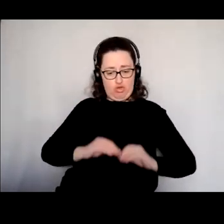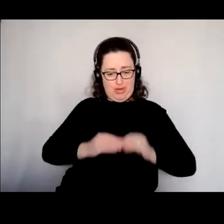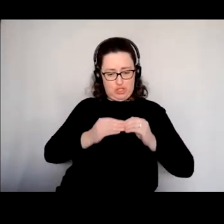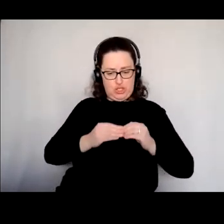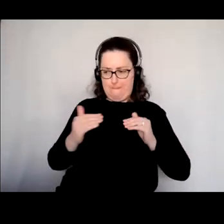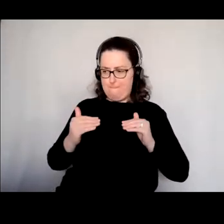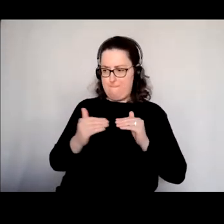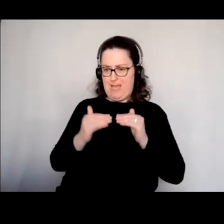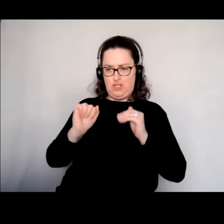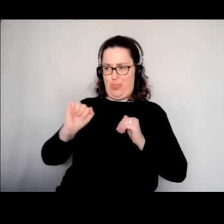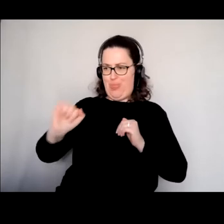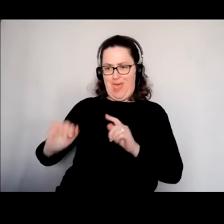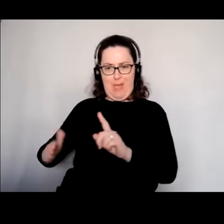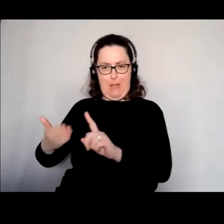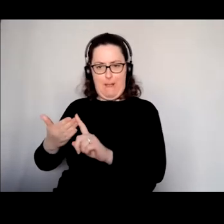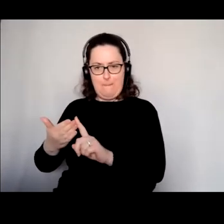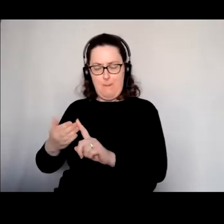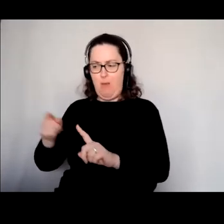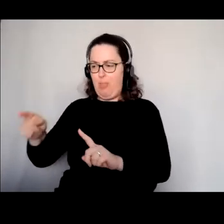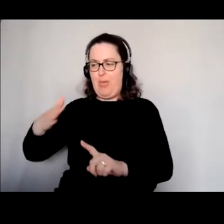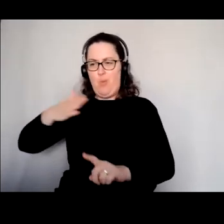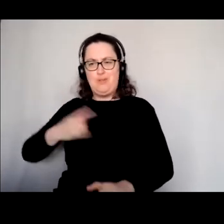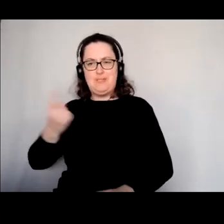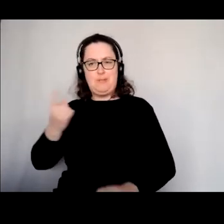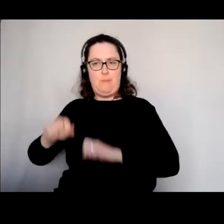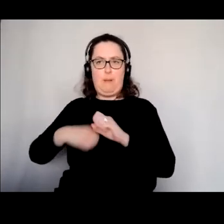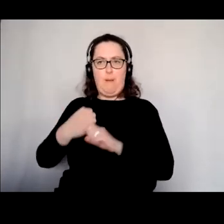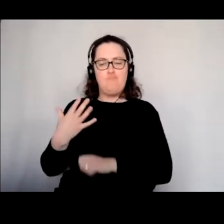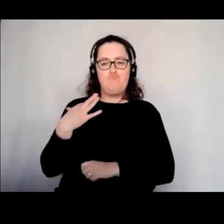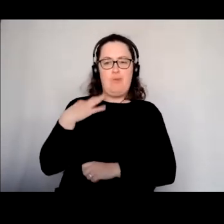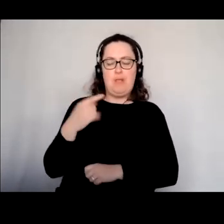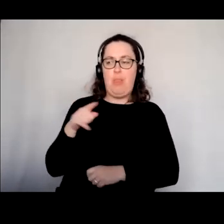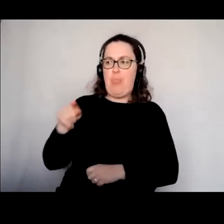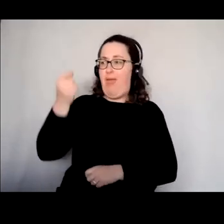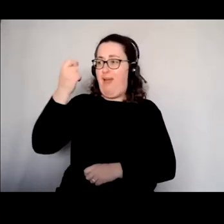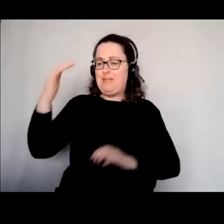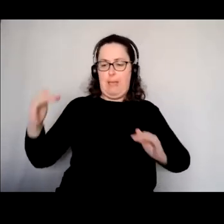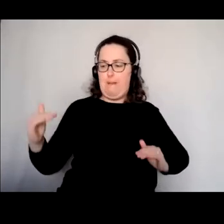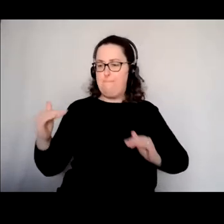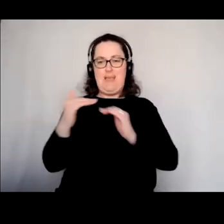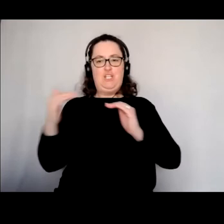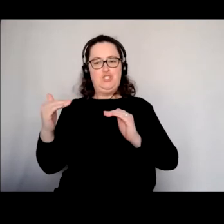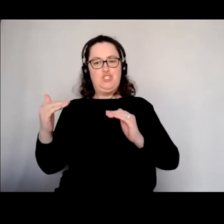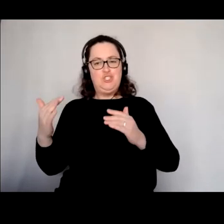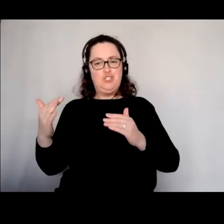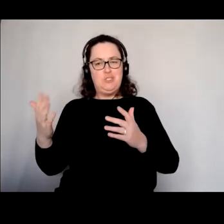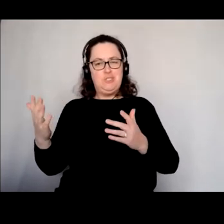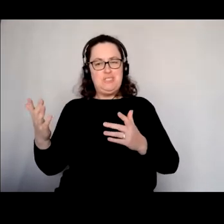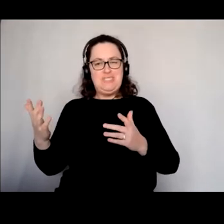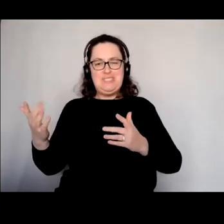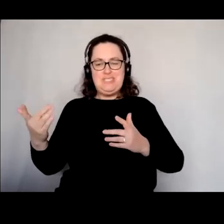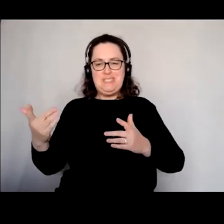a spokesperson for in order to validate their own idea. Mm. And, you know, in as much as that we don't have